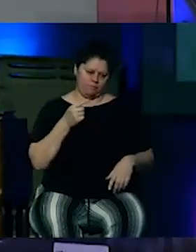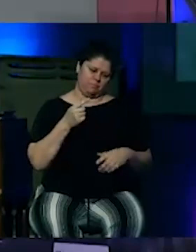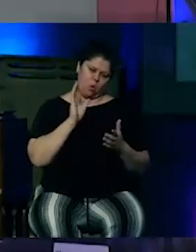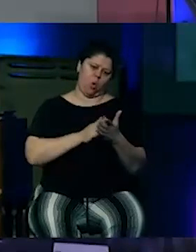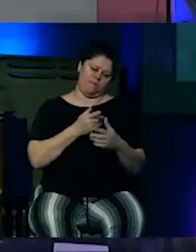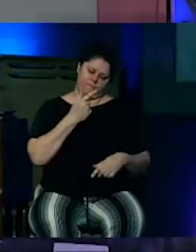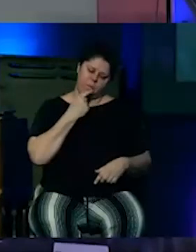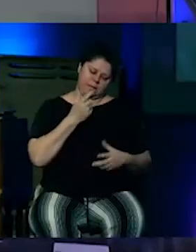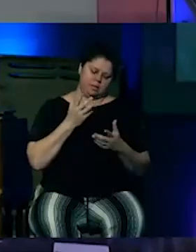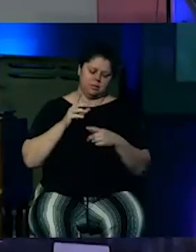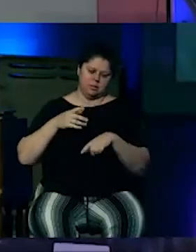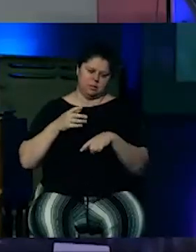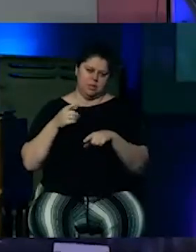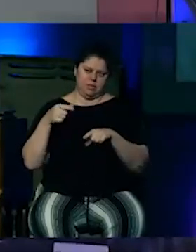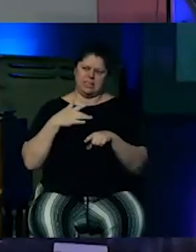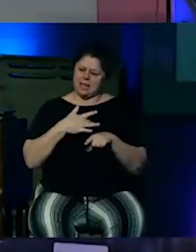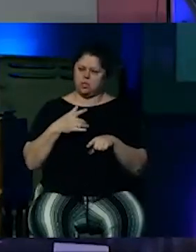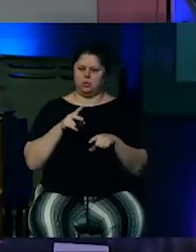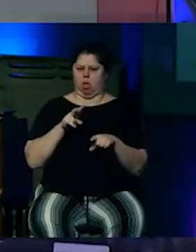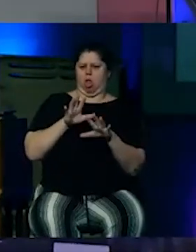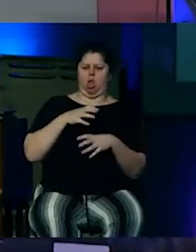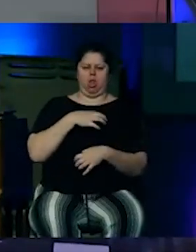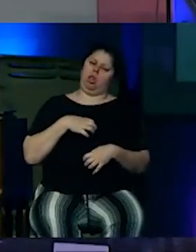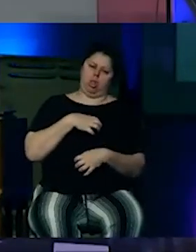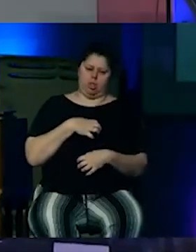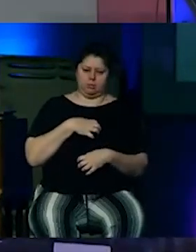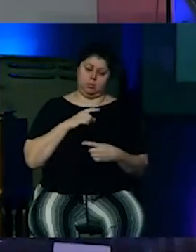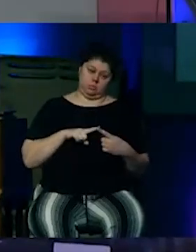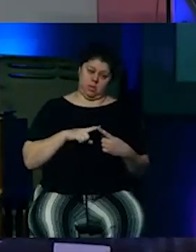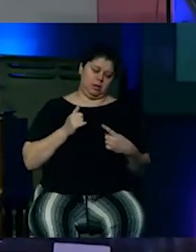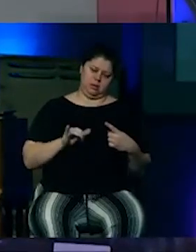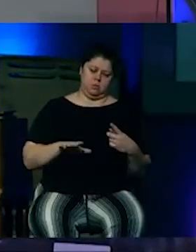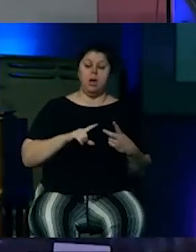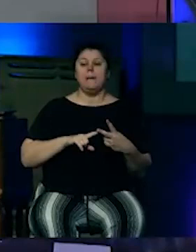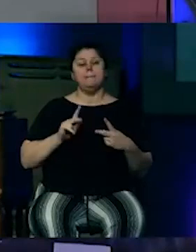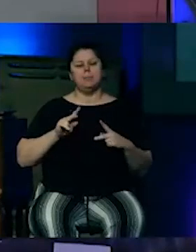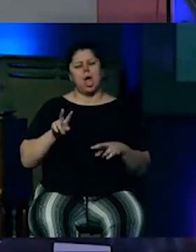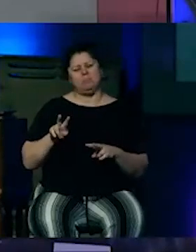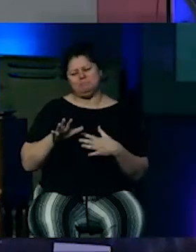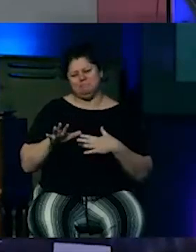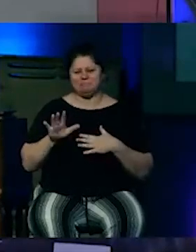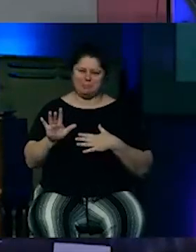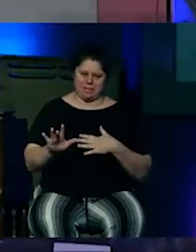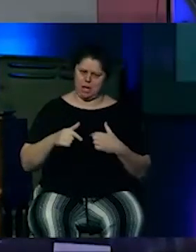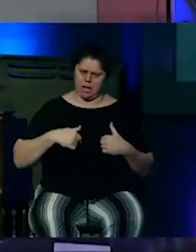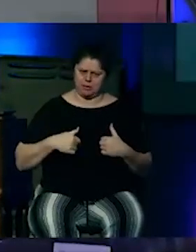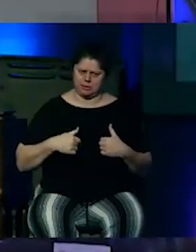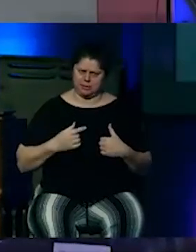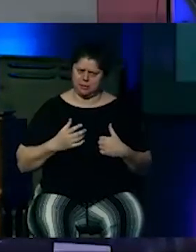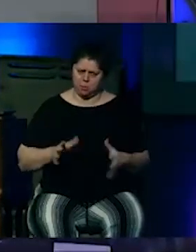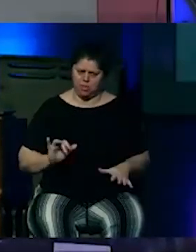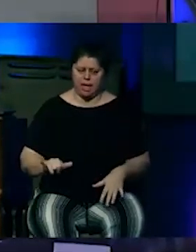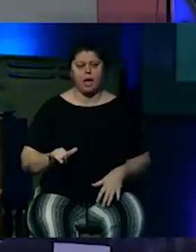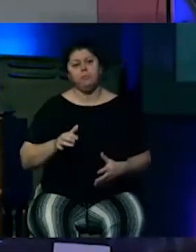standard. But I think I also, I didn't want people's pity. And I saw that a lot. Like, a lot of